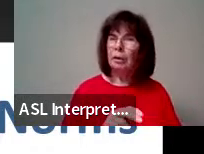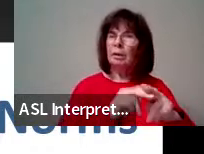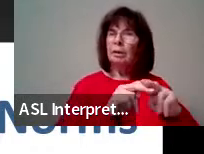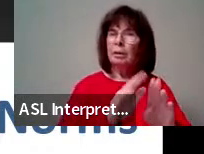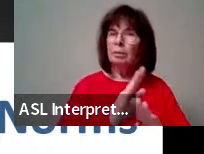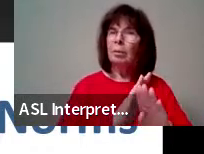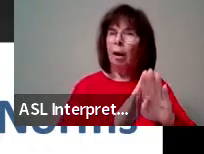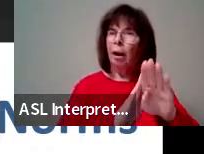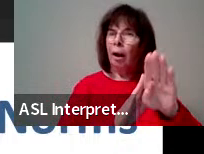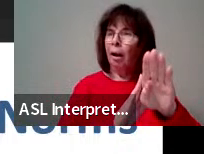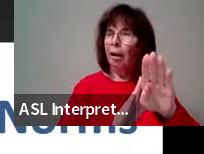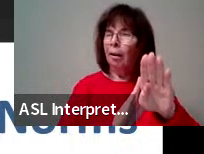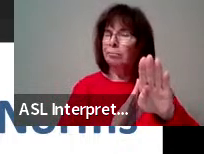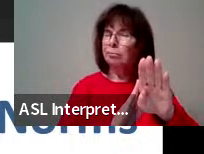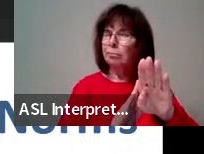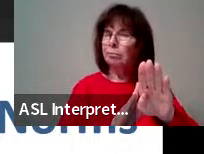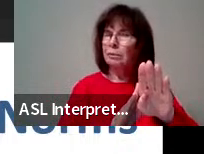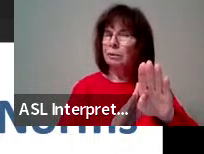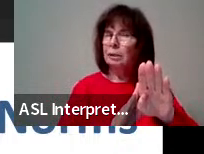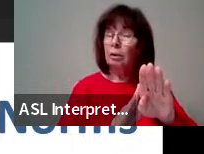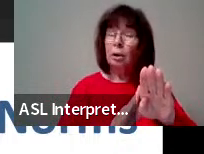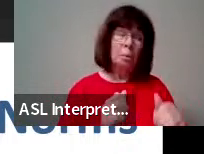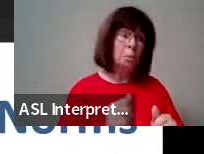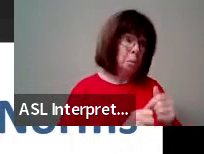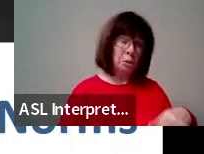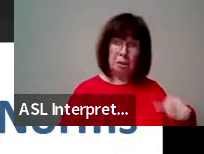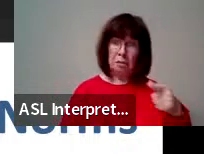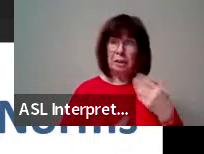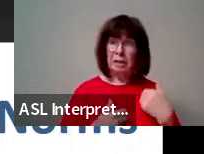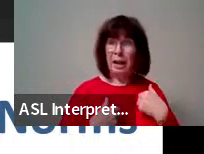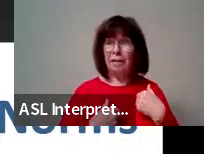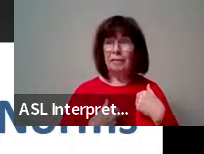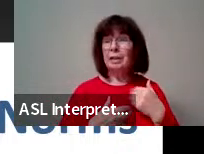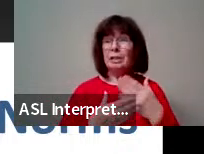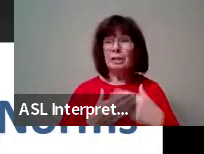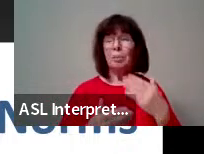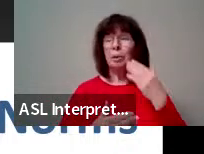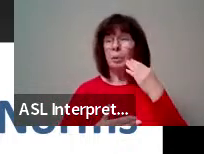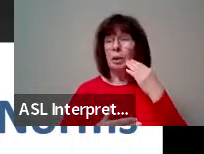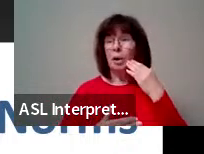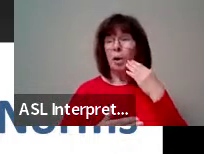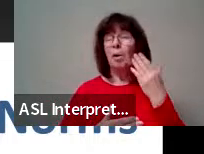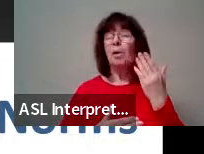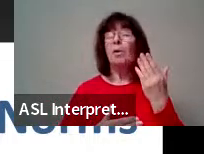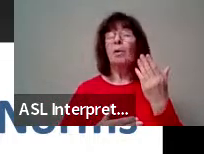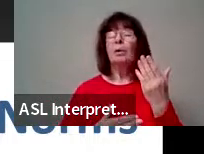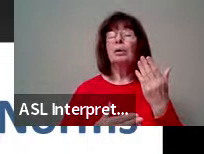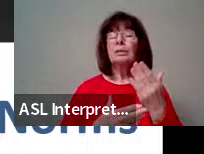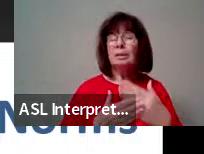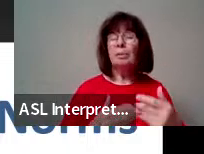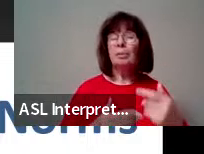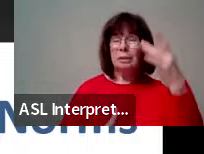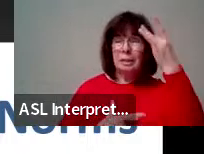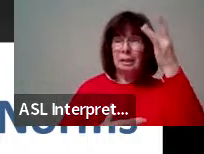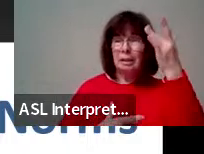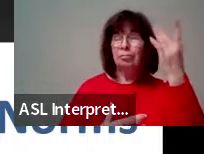everyone, or most of us here have a sick person in our household or know someone who is ill.